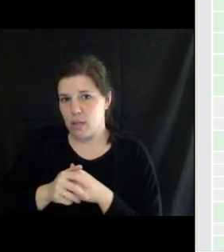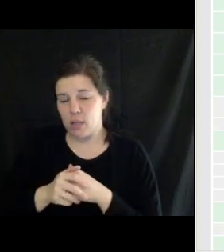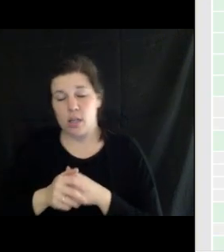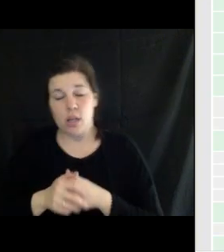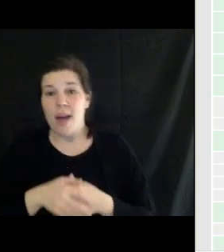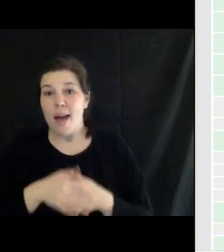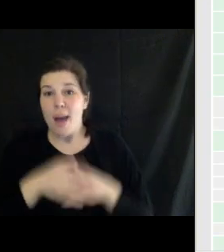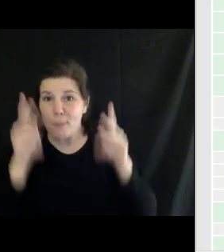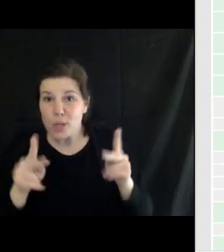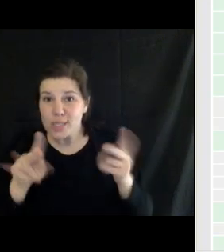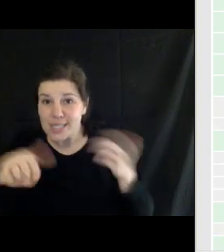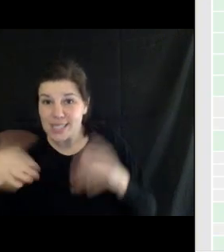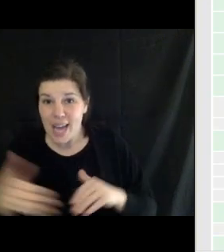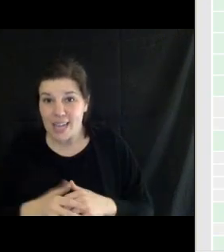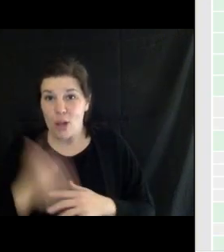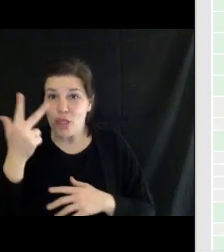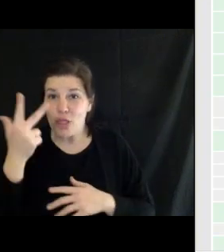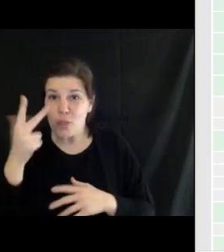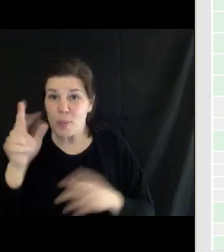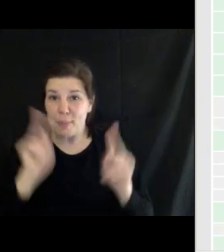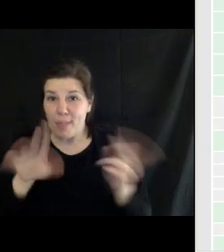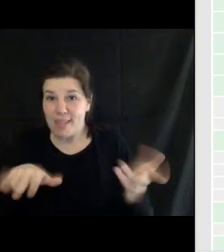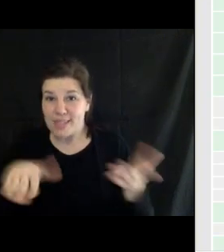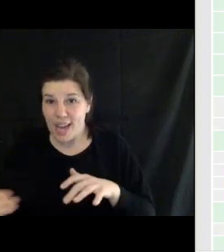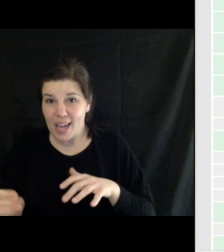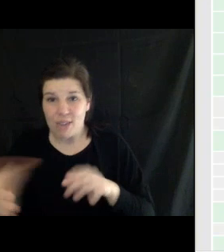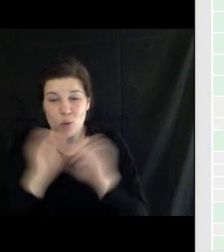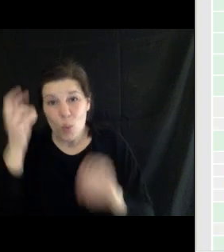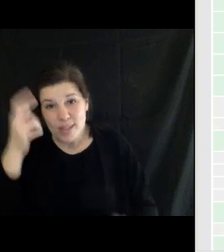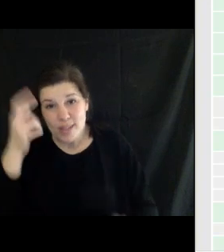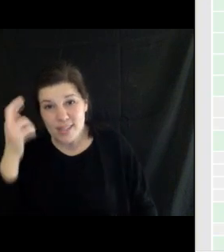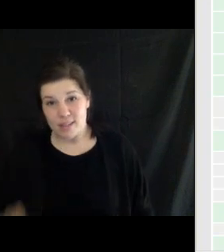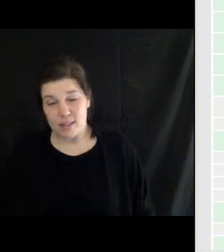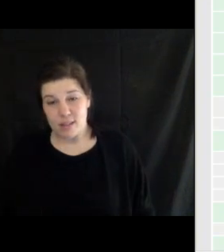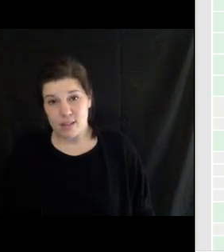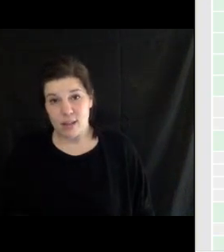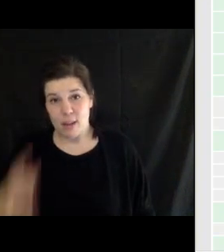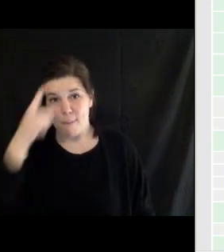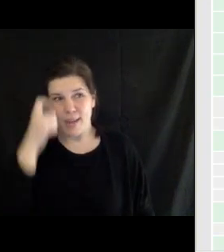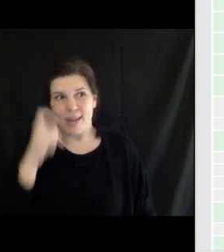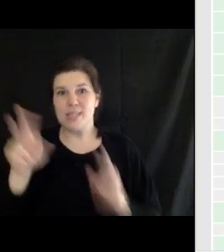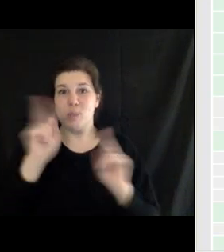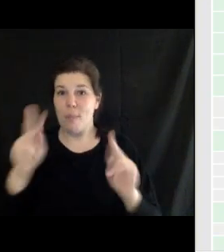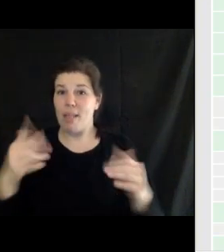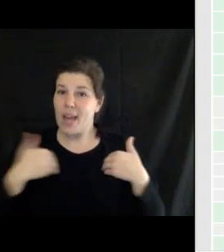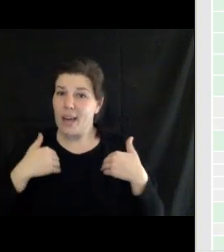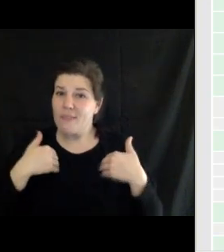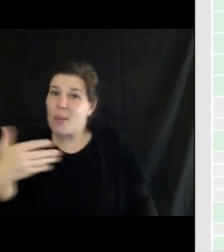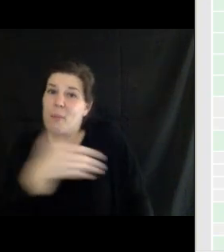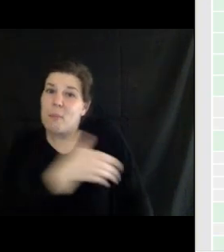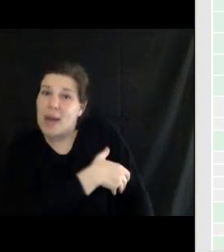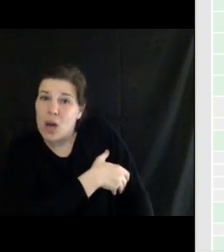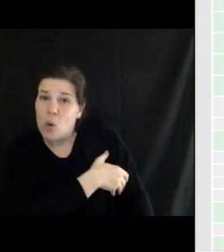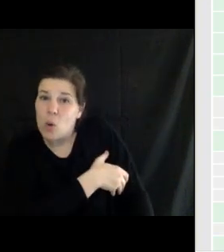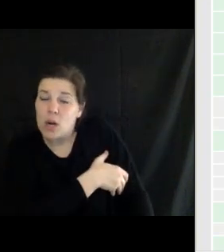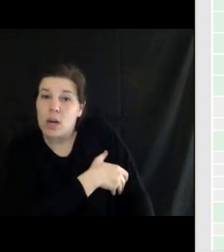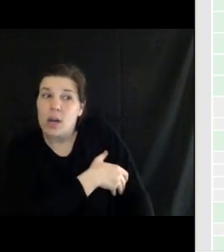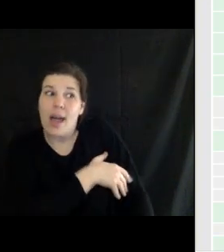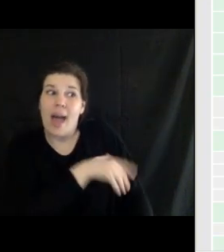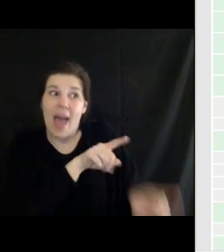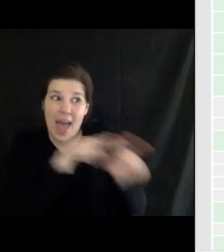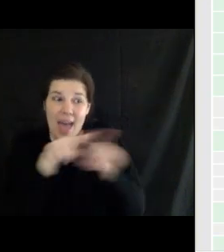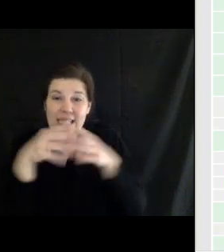Someone died. 3 people died senselessly because someone that had the power as a leader to